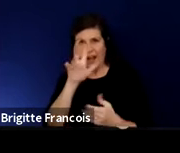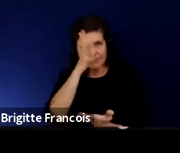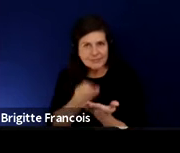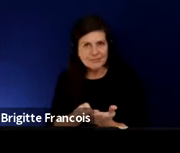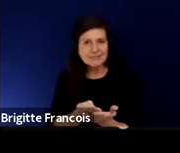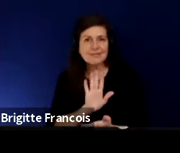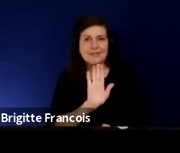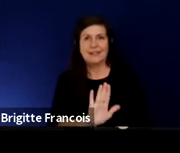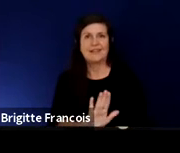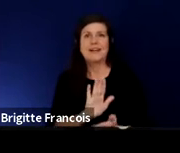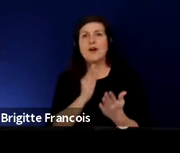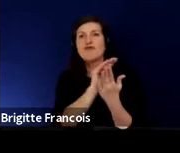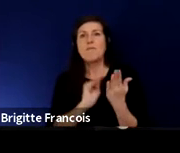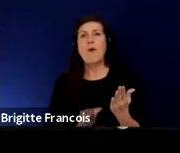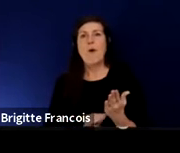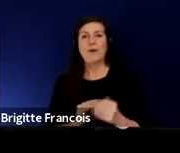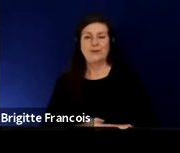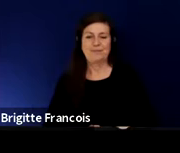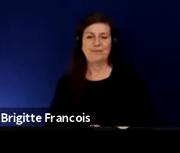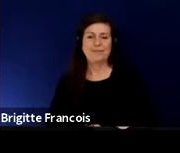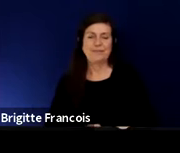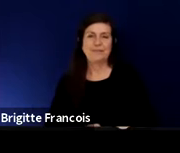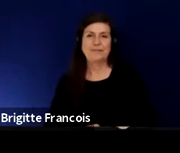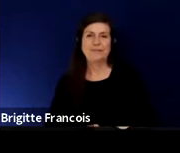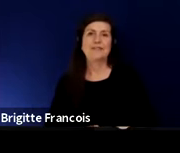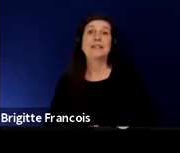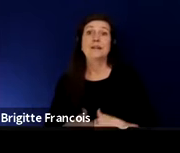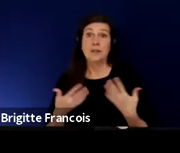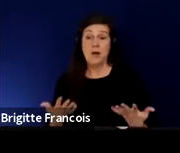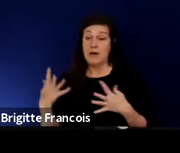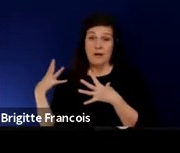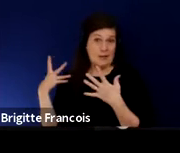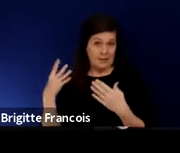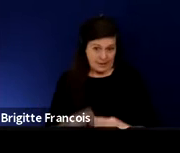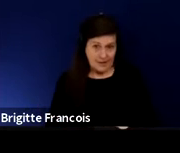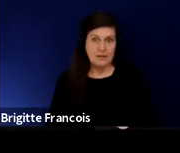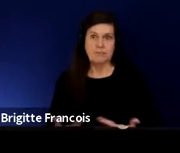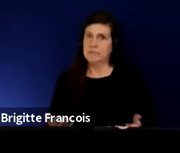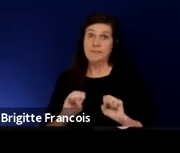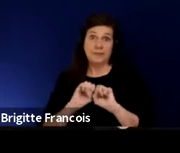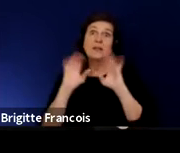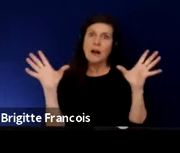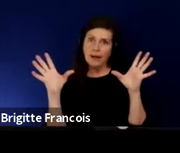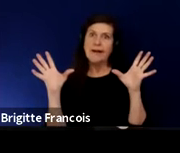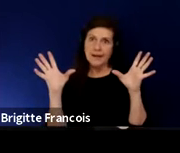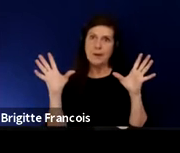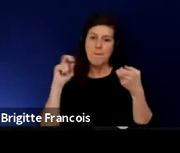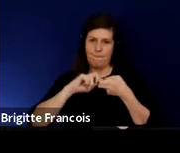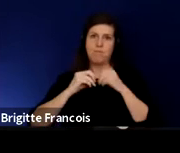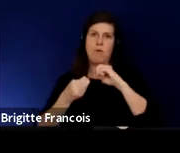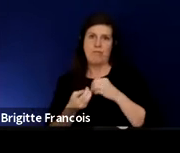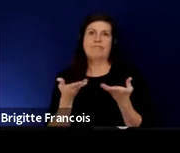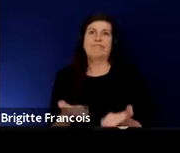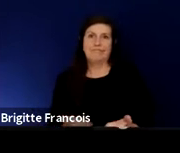our website. So this is where we are right now. It's very clear that we have a problem. And the